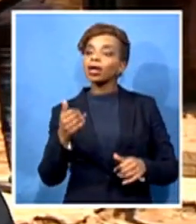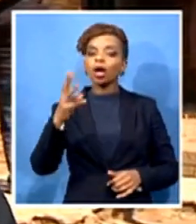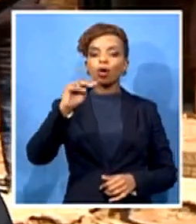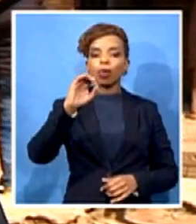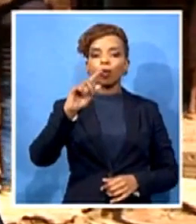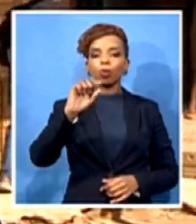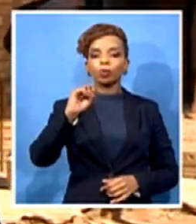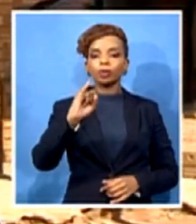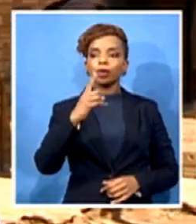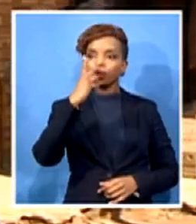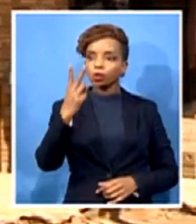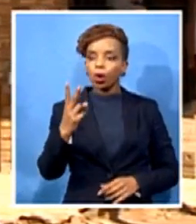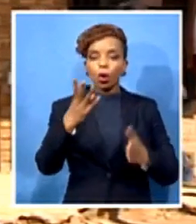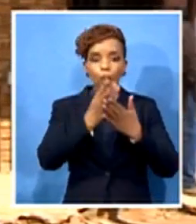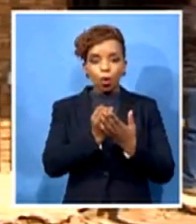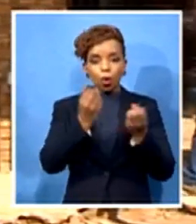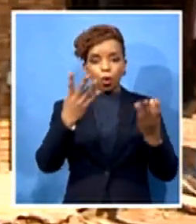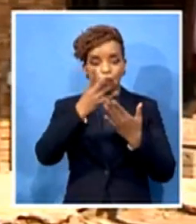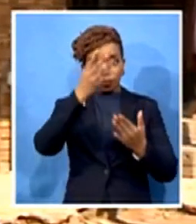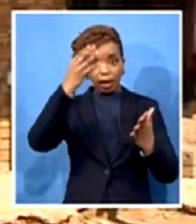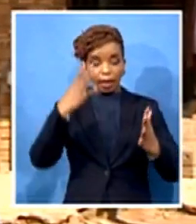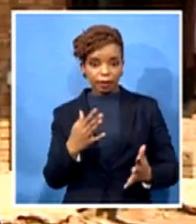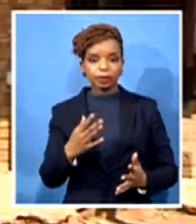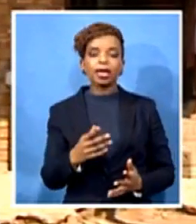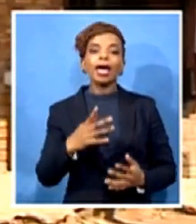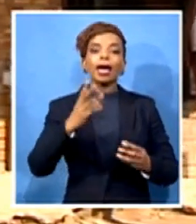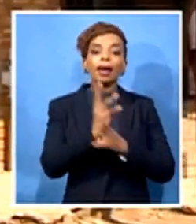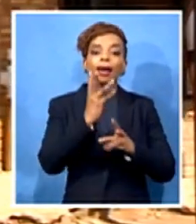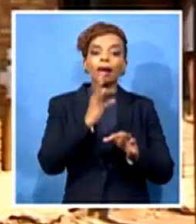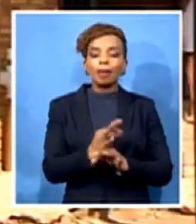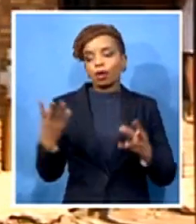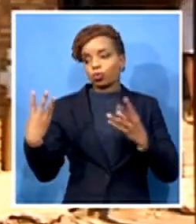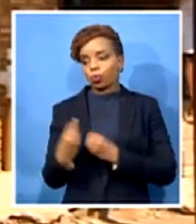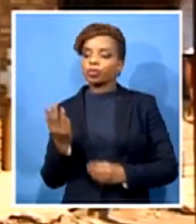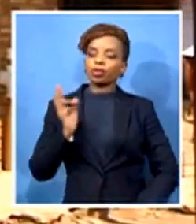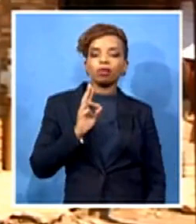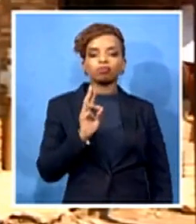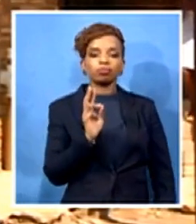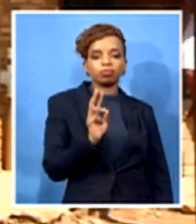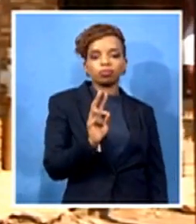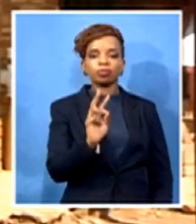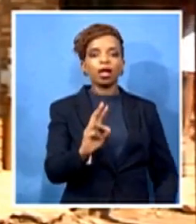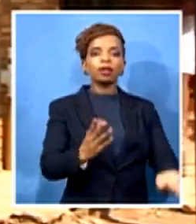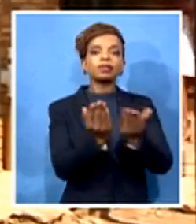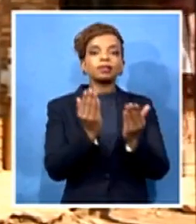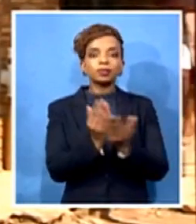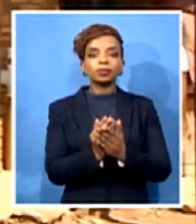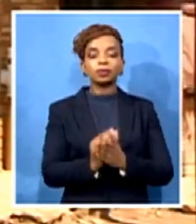children to school. I think a lot of anxiety and I think excitement as well, especially from the younger grades who were also affected